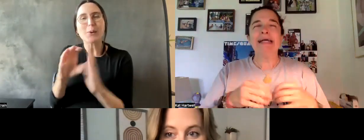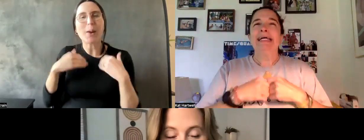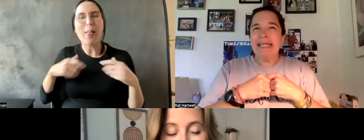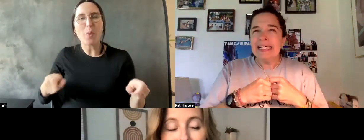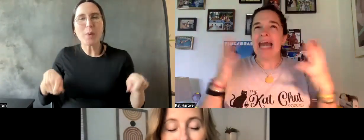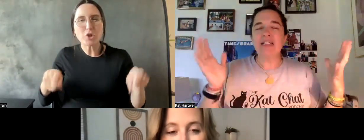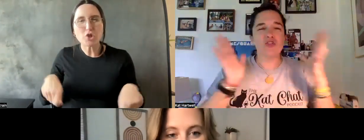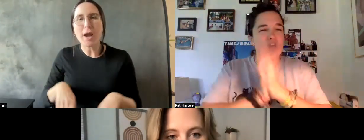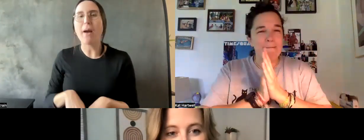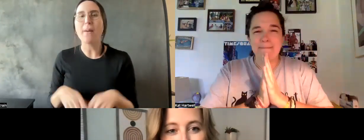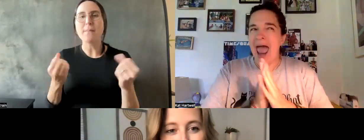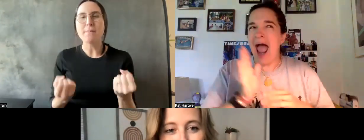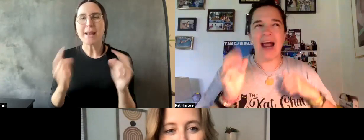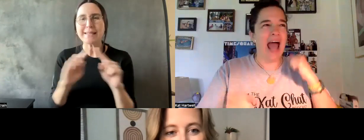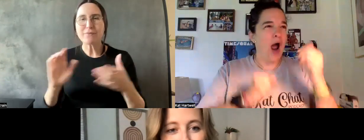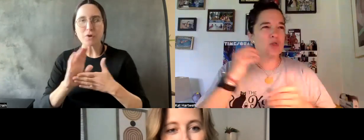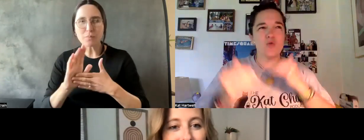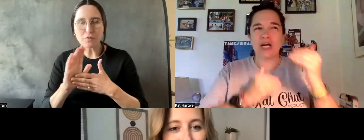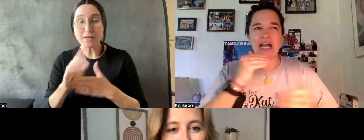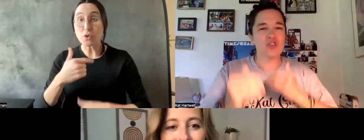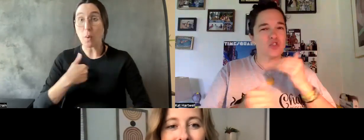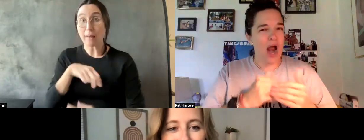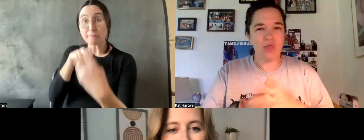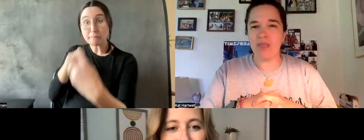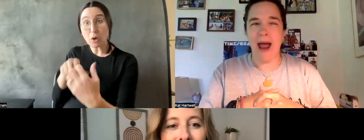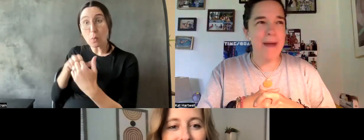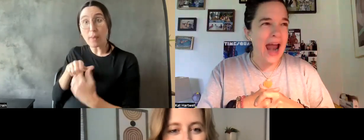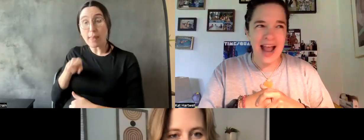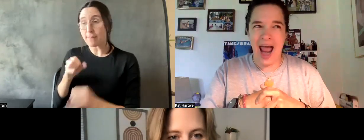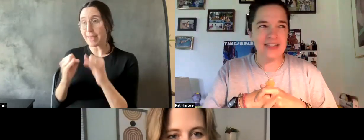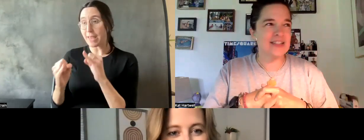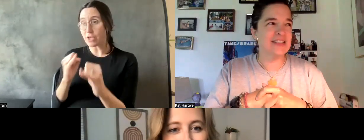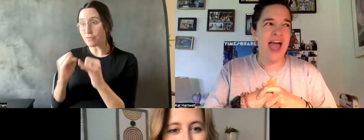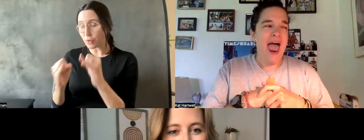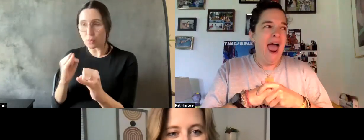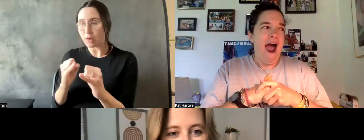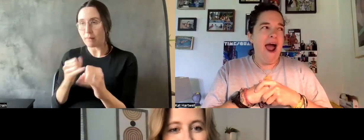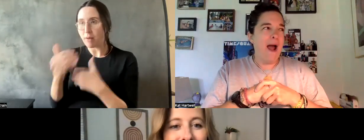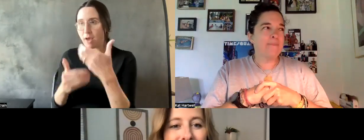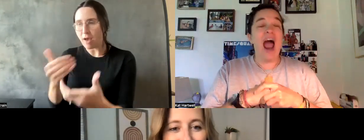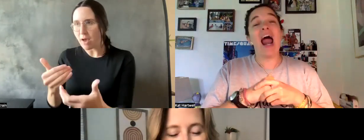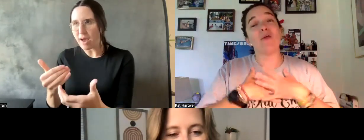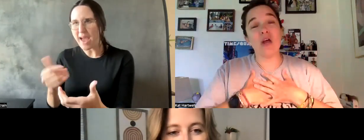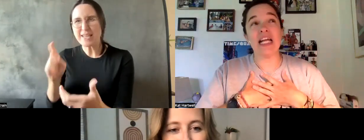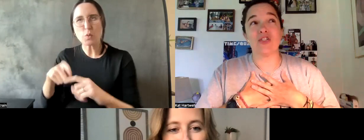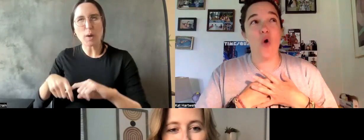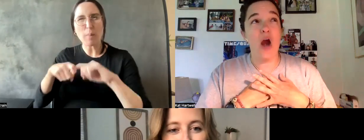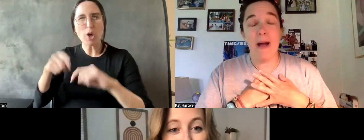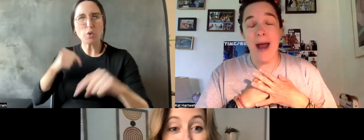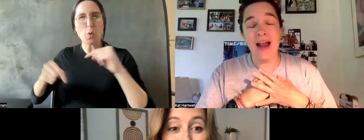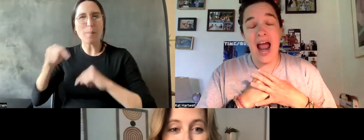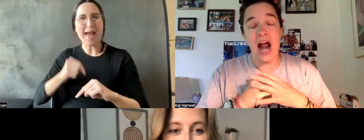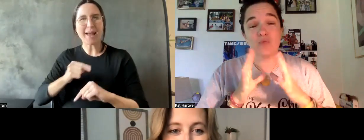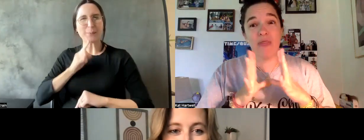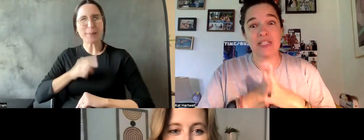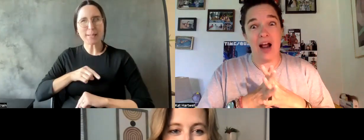like, hey, I need to jump back and how to get in straight with my podcast. And I really enjoyed